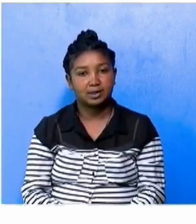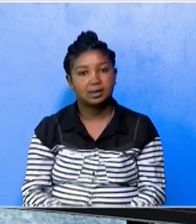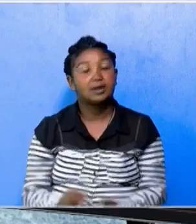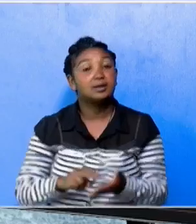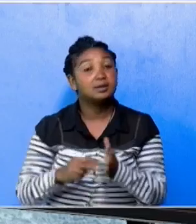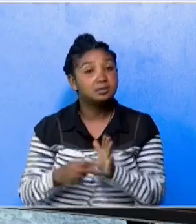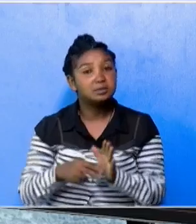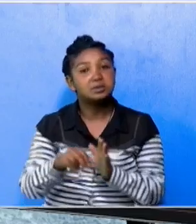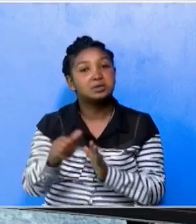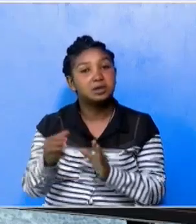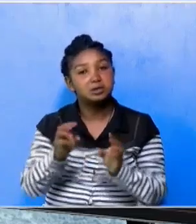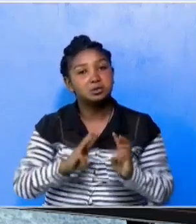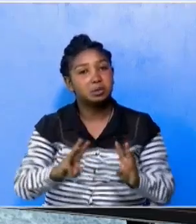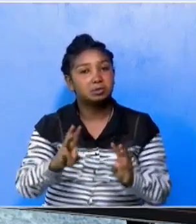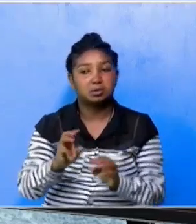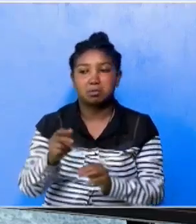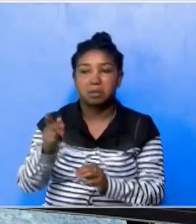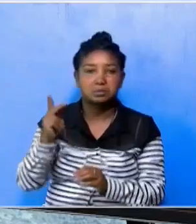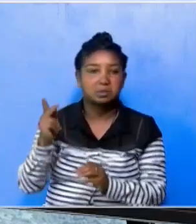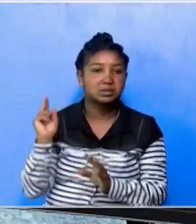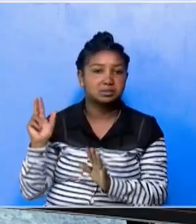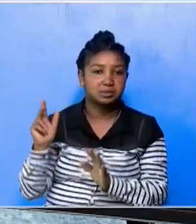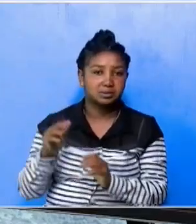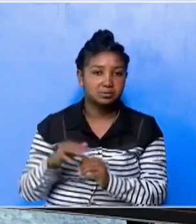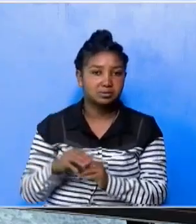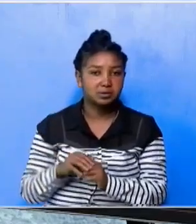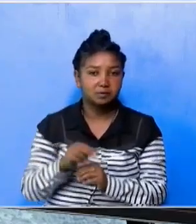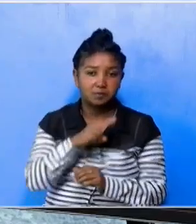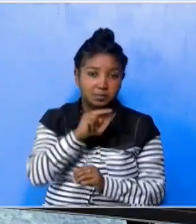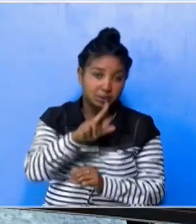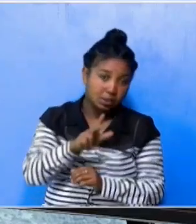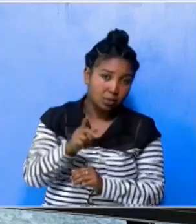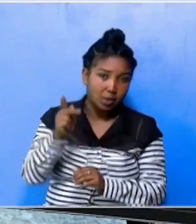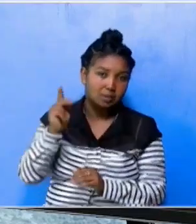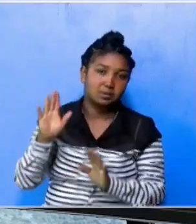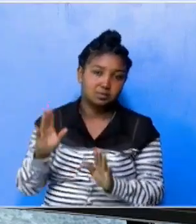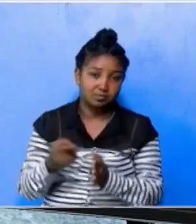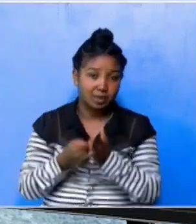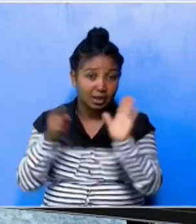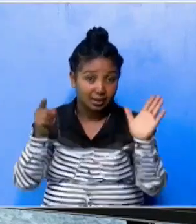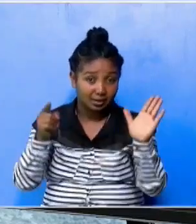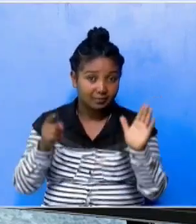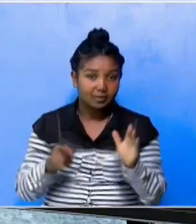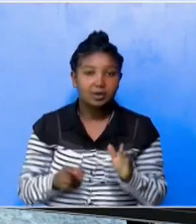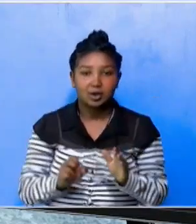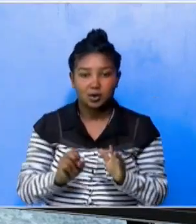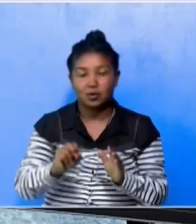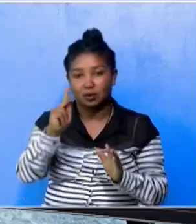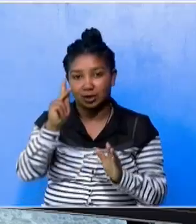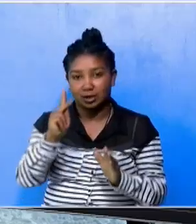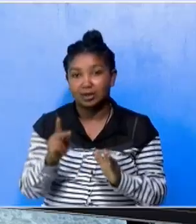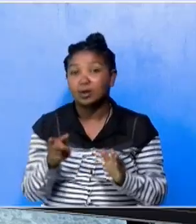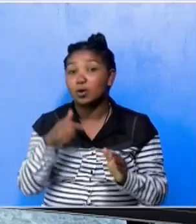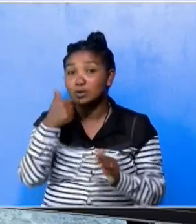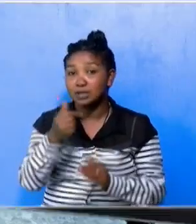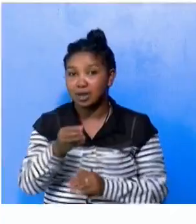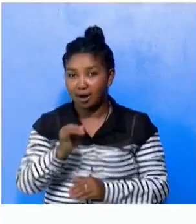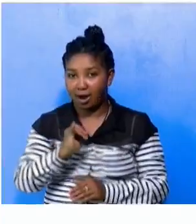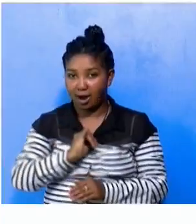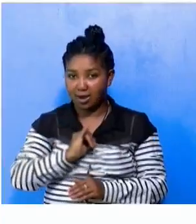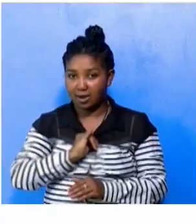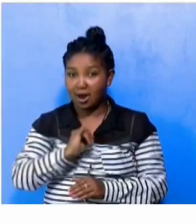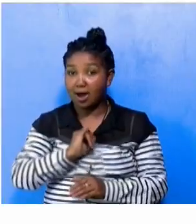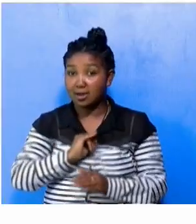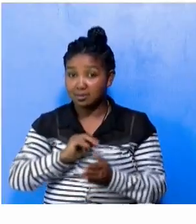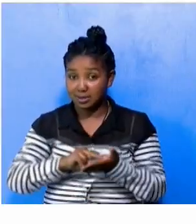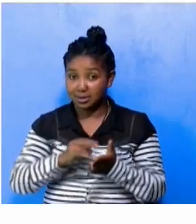means in other words past participle. Is it clear? Nice. Okay. When we say I, we mean